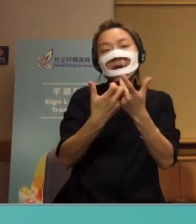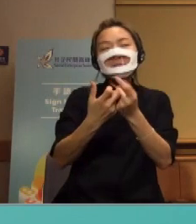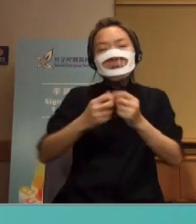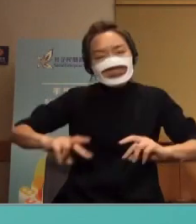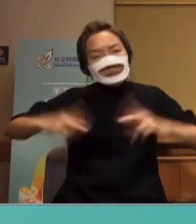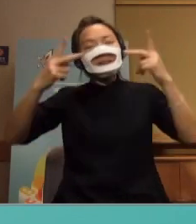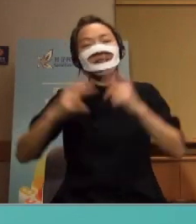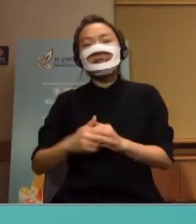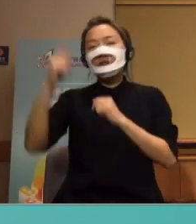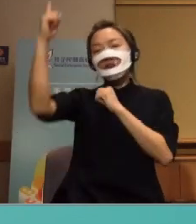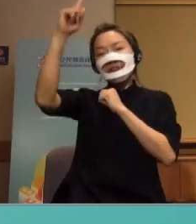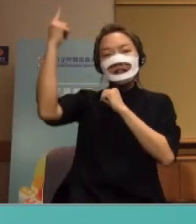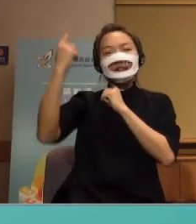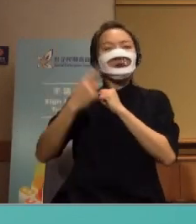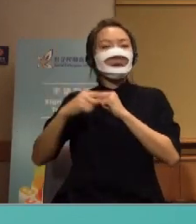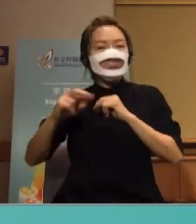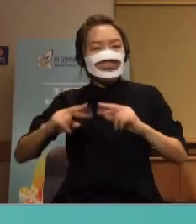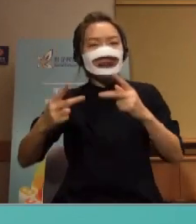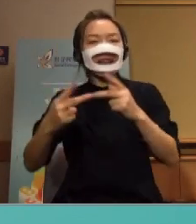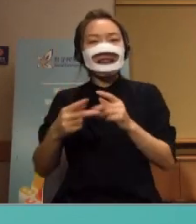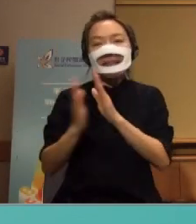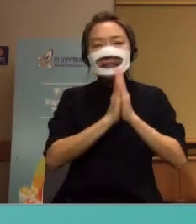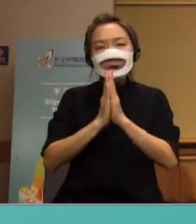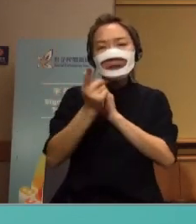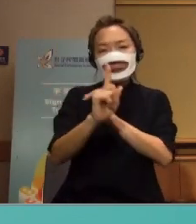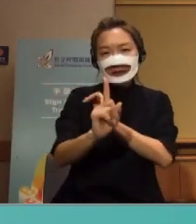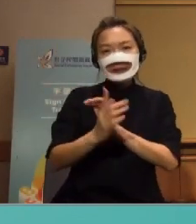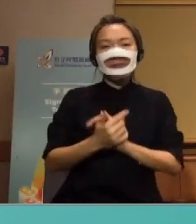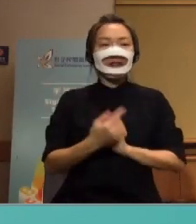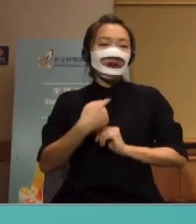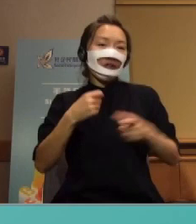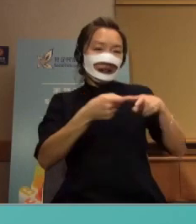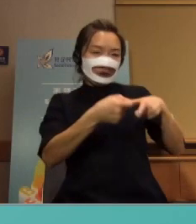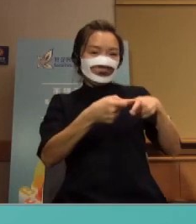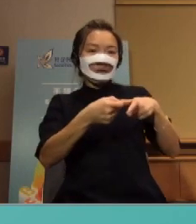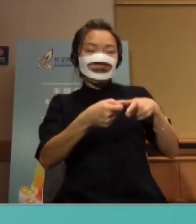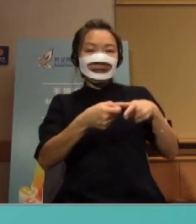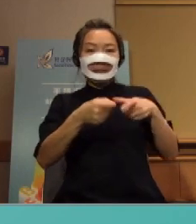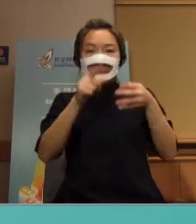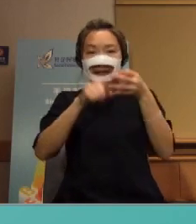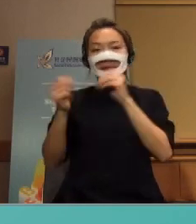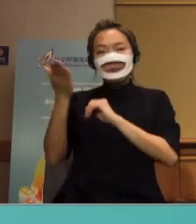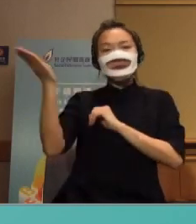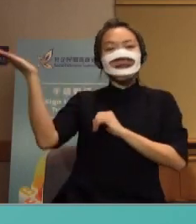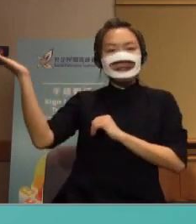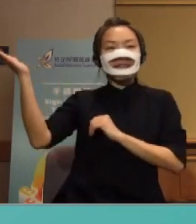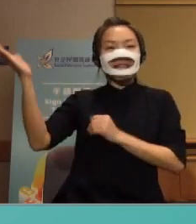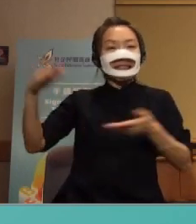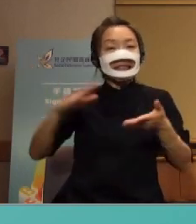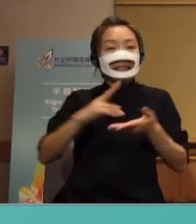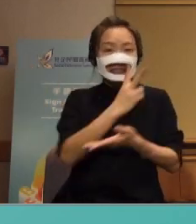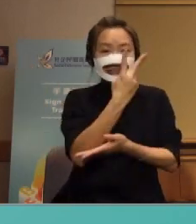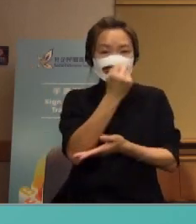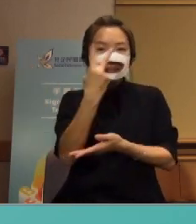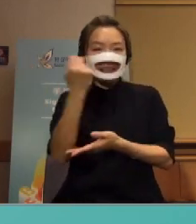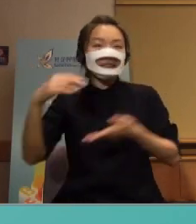So the company I built is called Carbon-Base. It started in January 2020, so it's been roughly almost 3 years. Along that journey, we've actually seen